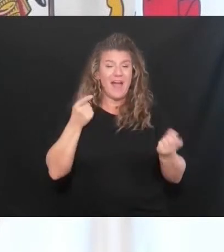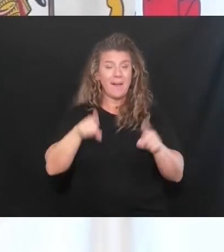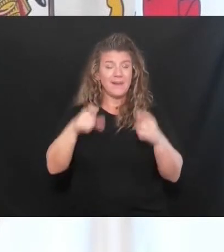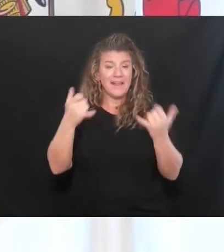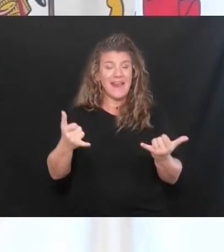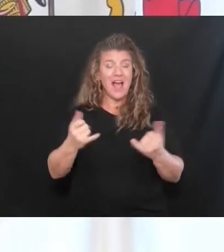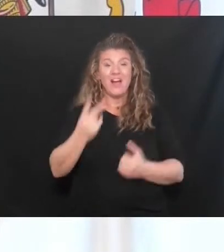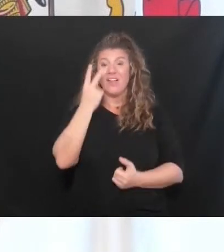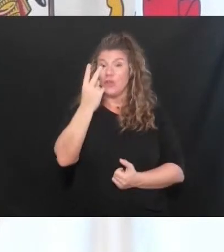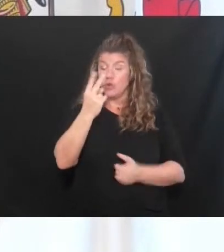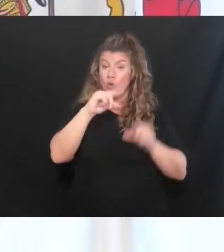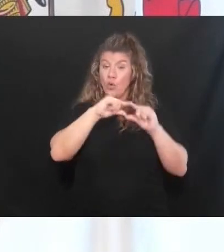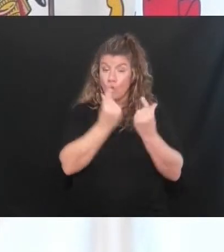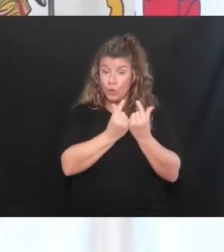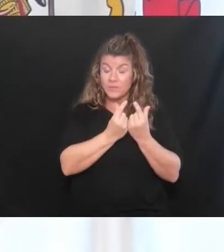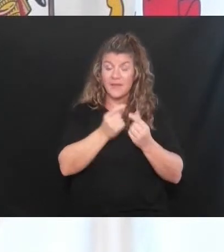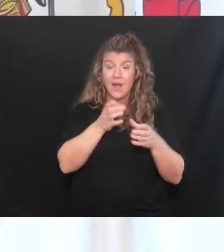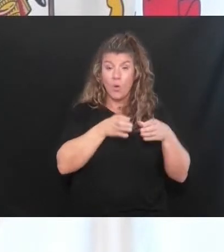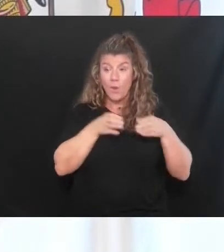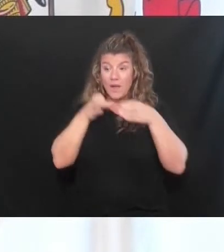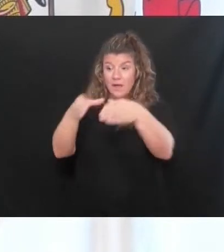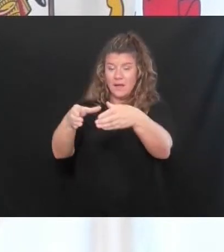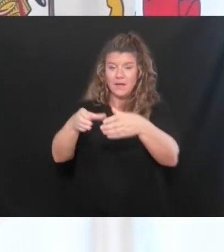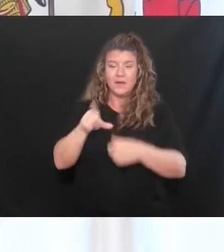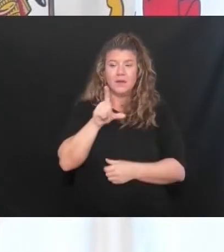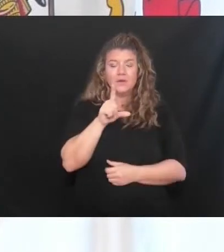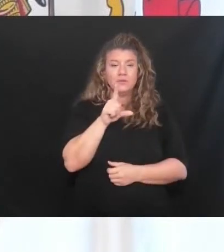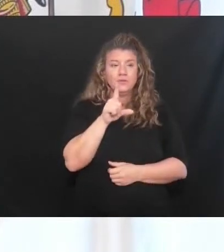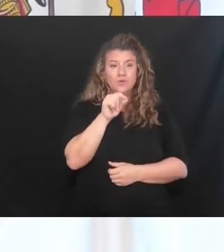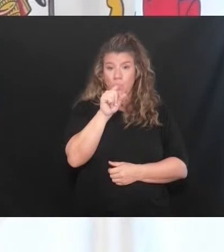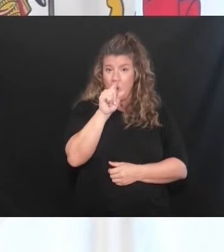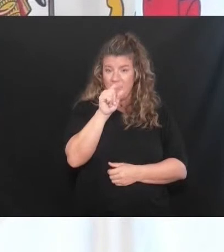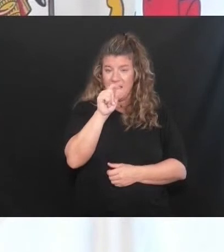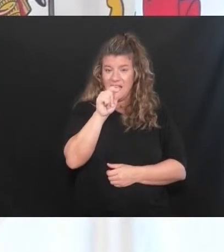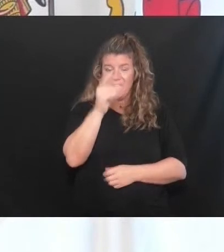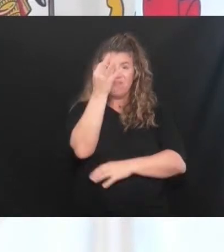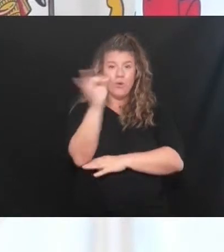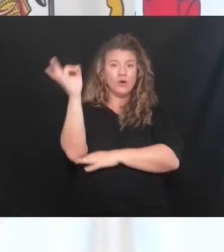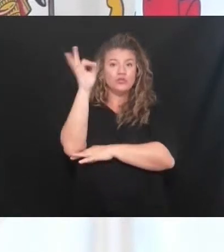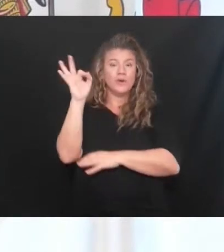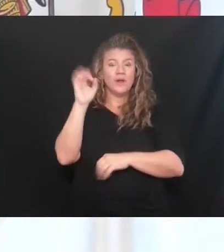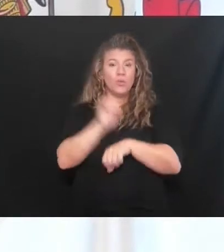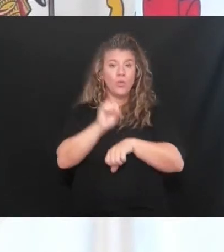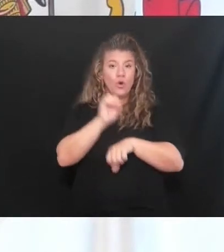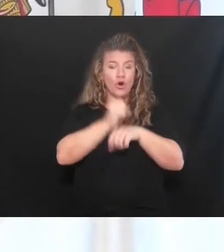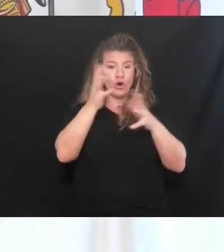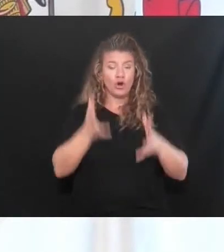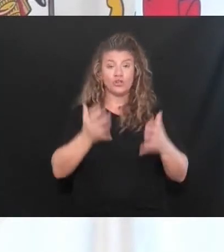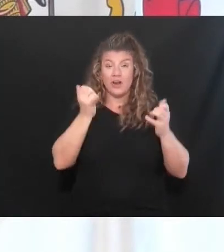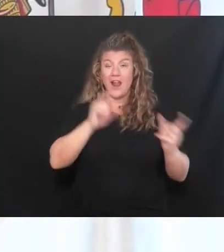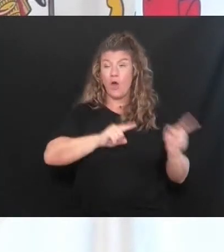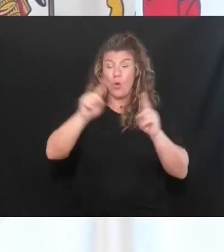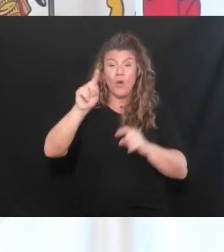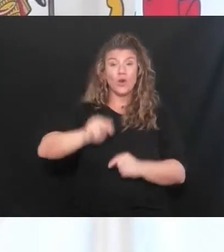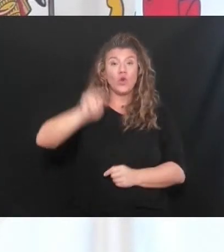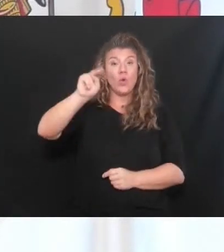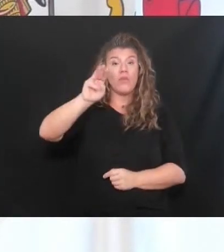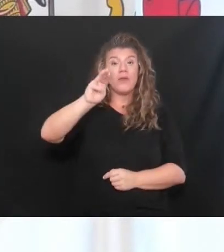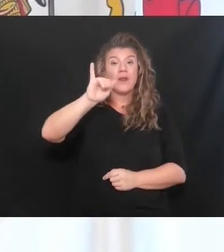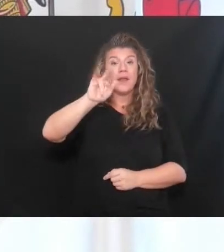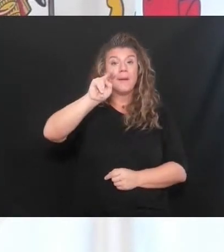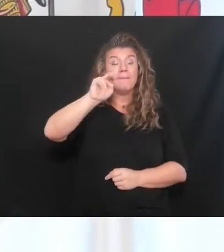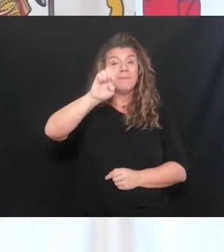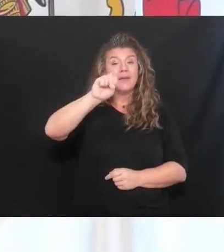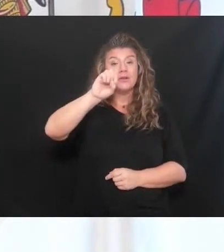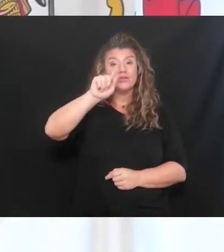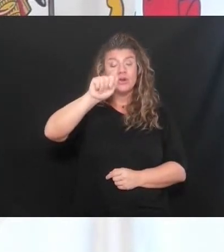2 crews will with 20 forestry personnel are heading to northern Minnesota and would